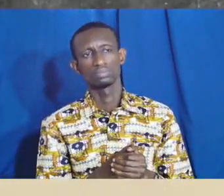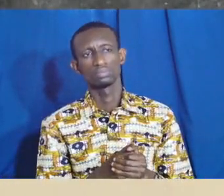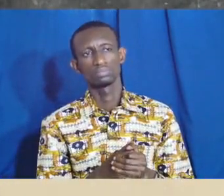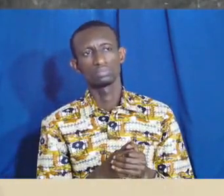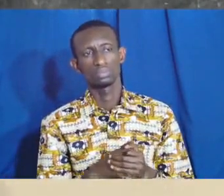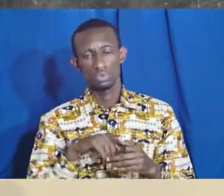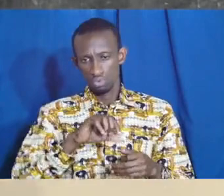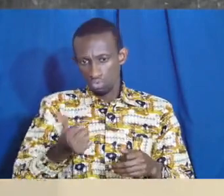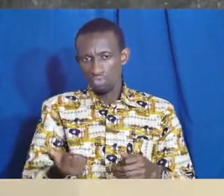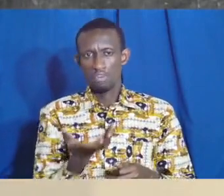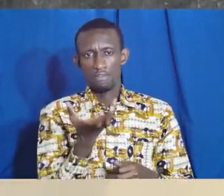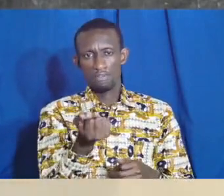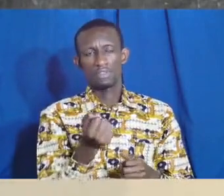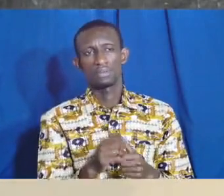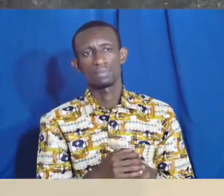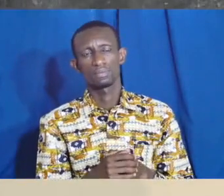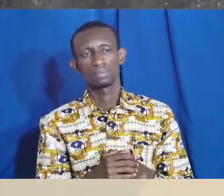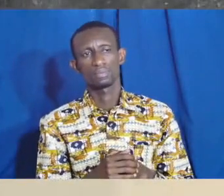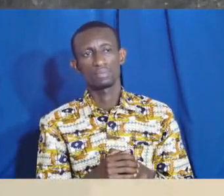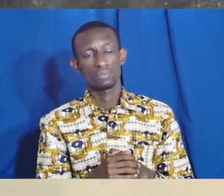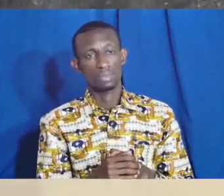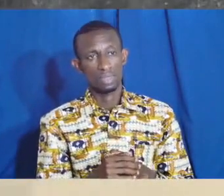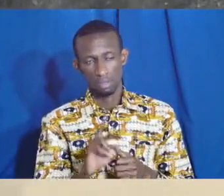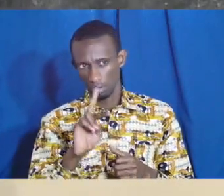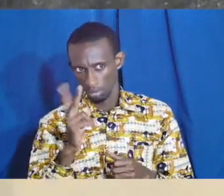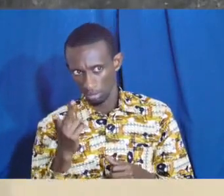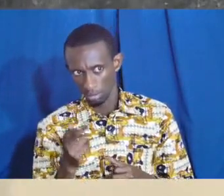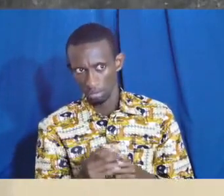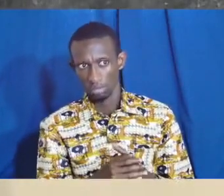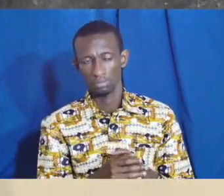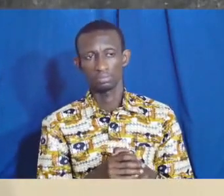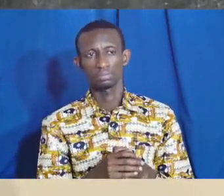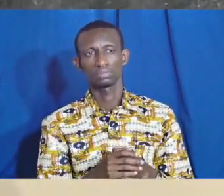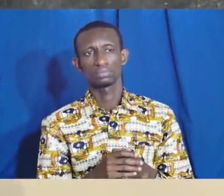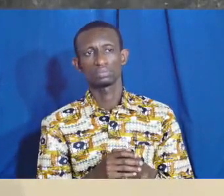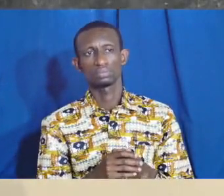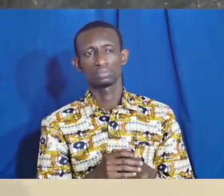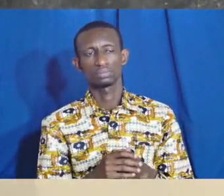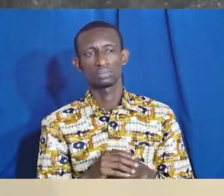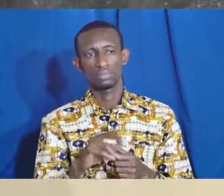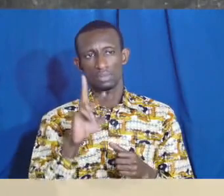We also have another one. We have what you call respiratory enzymes.